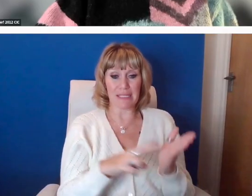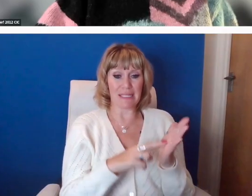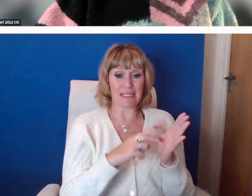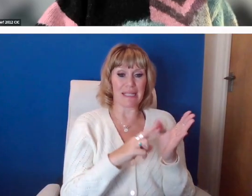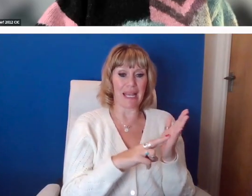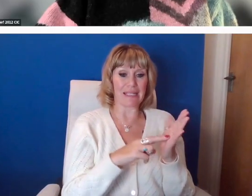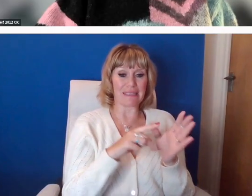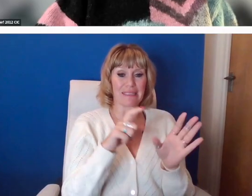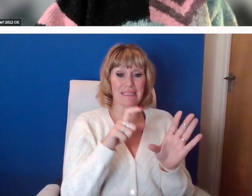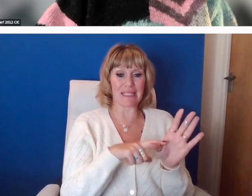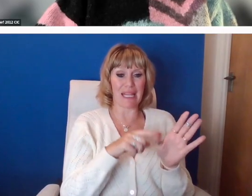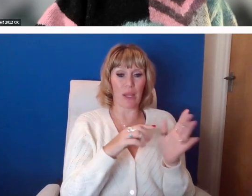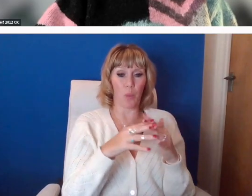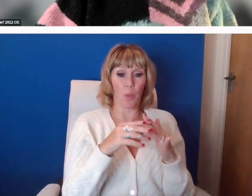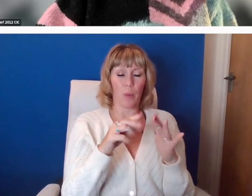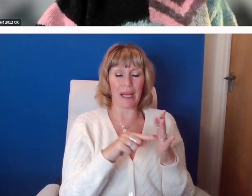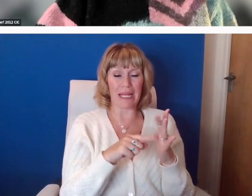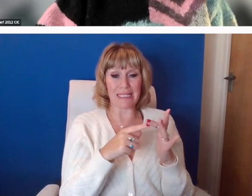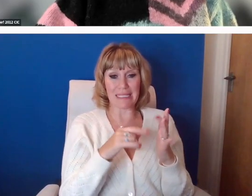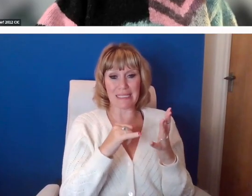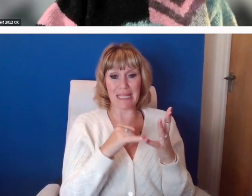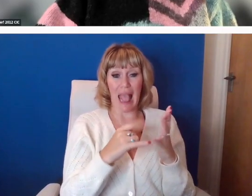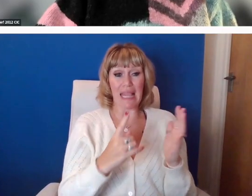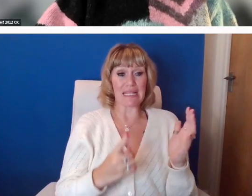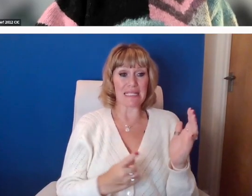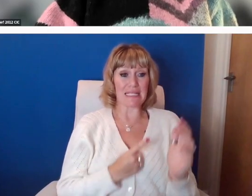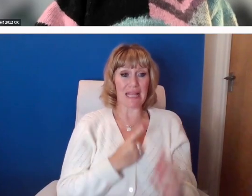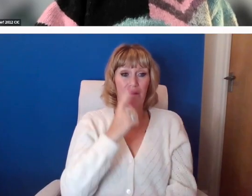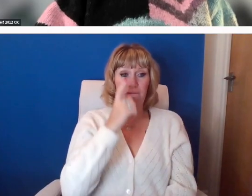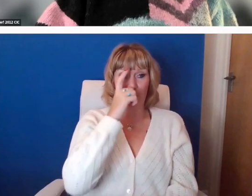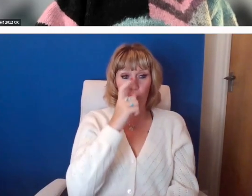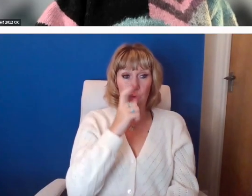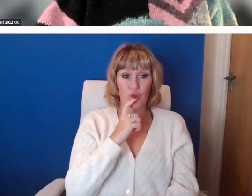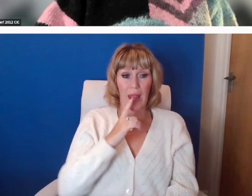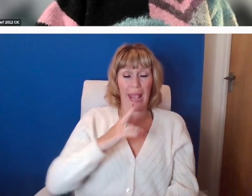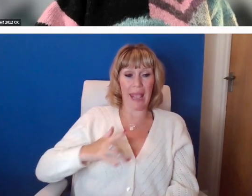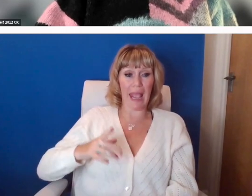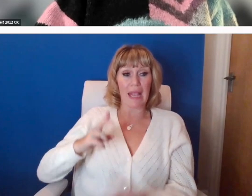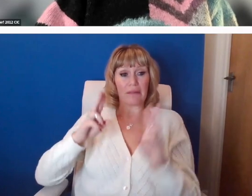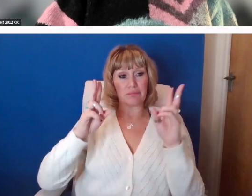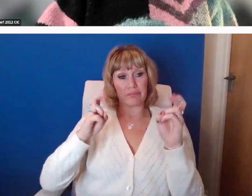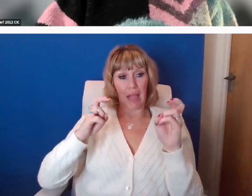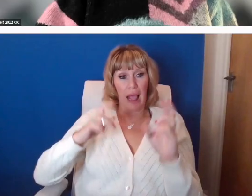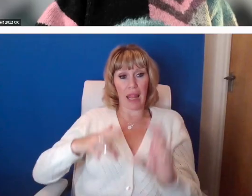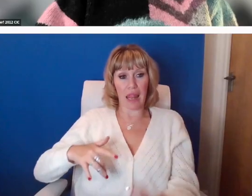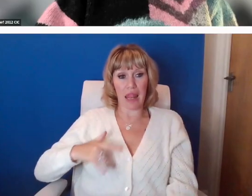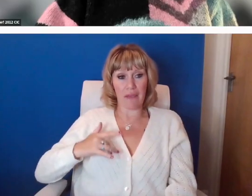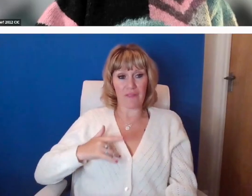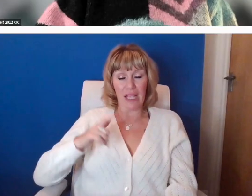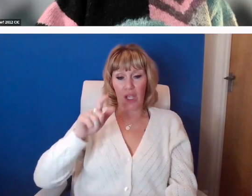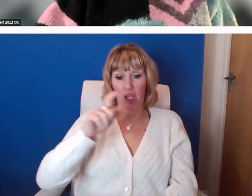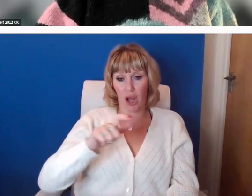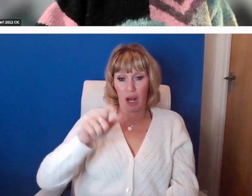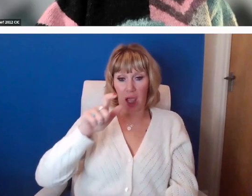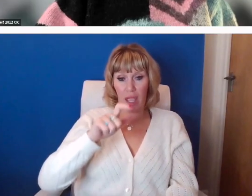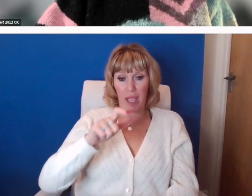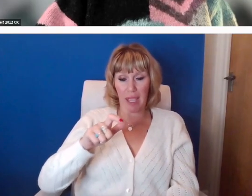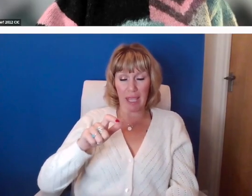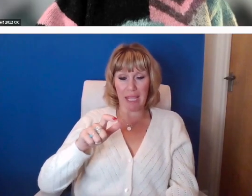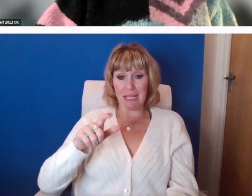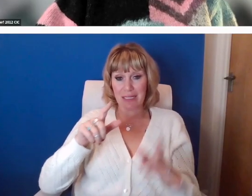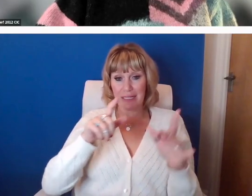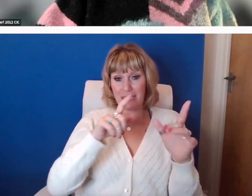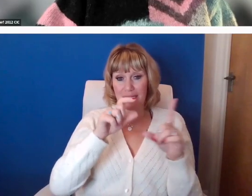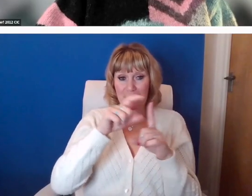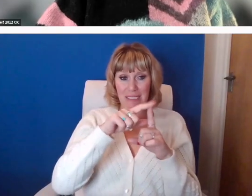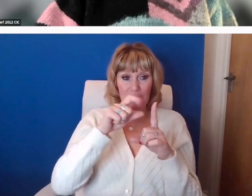by our very own Nancy Willis, Living in Colour. It's a digital photograph with thanks to Ilse Colesell and